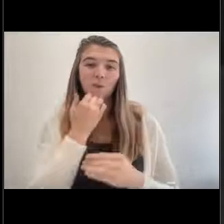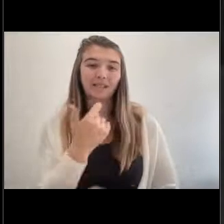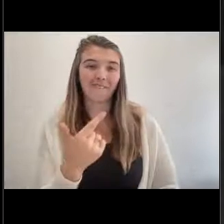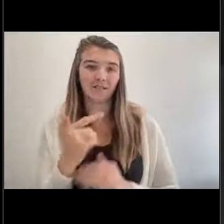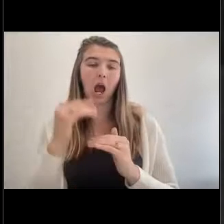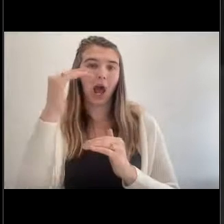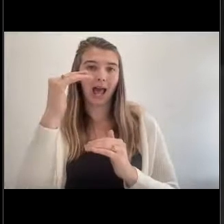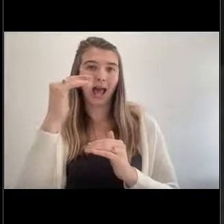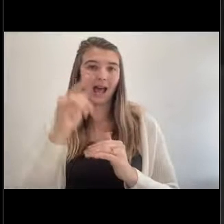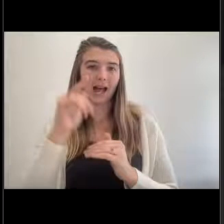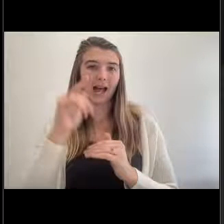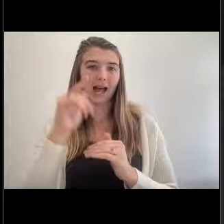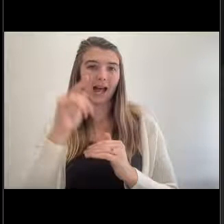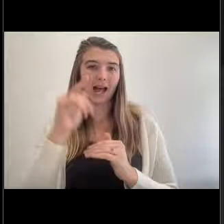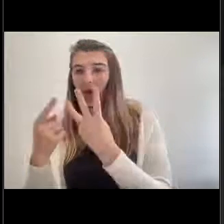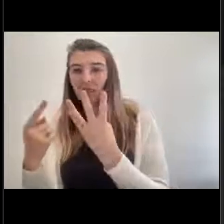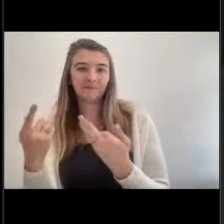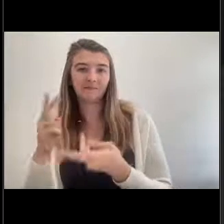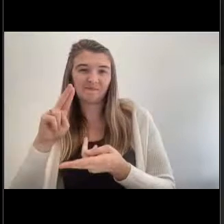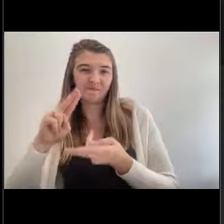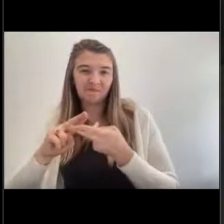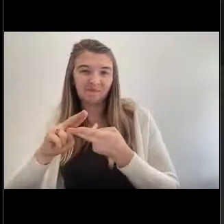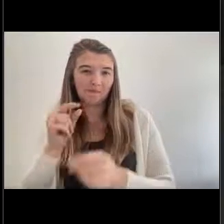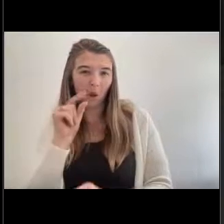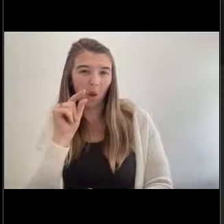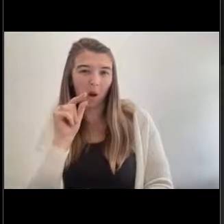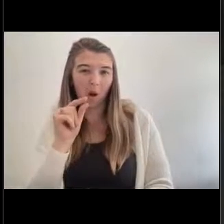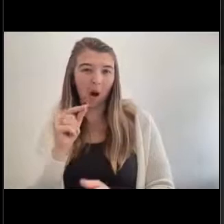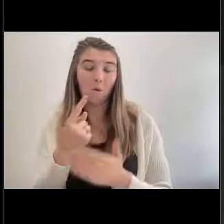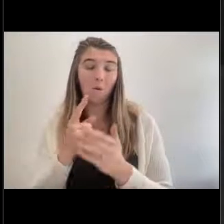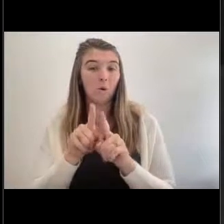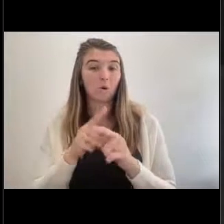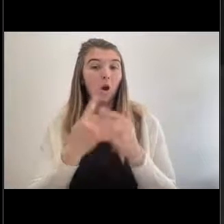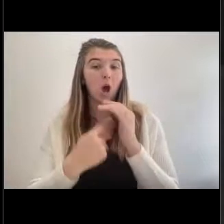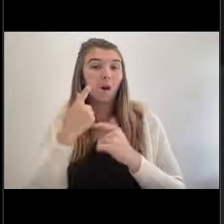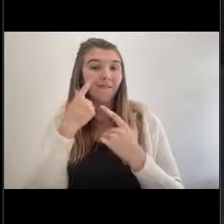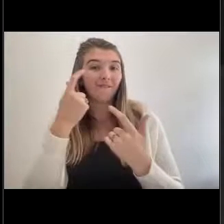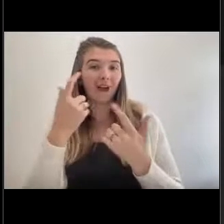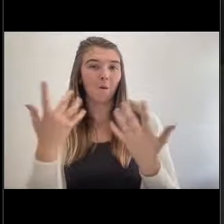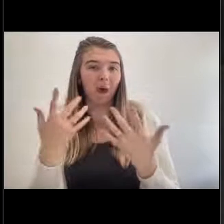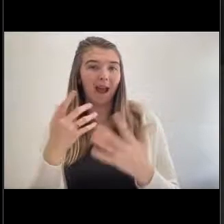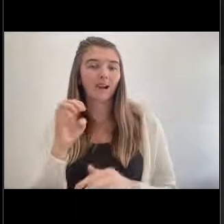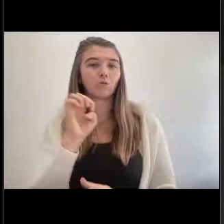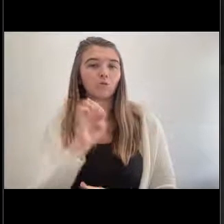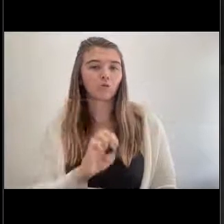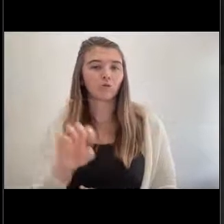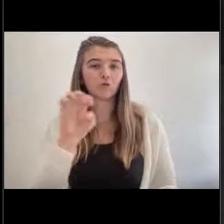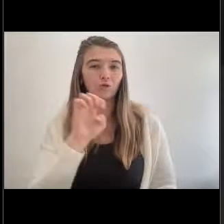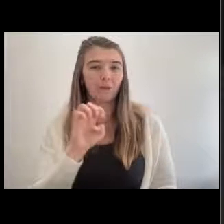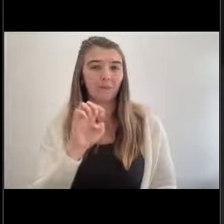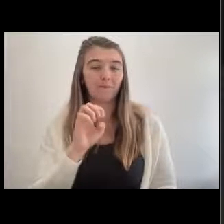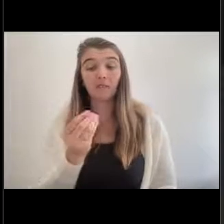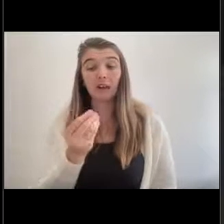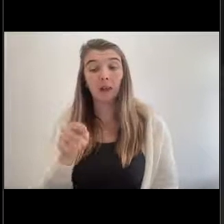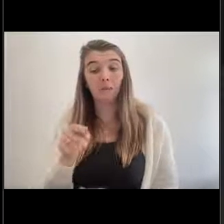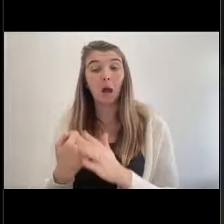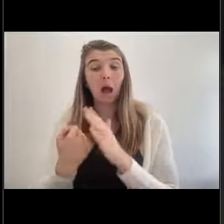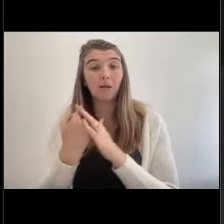plastosphere studies, it was really only present in European plastic samples, but in one of these, it did make up 25% of the